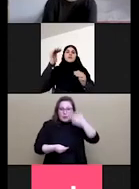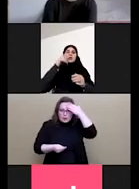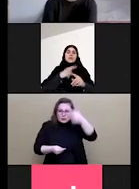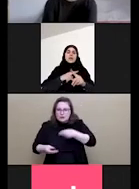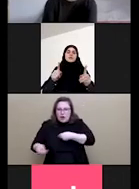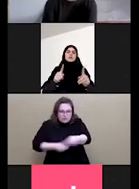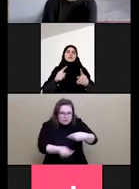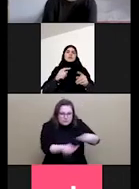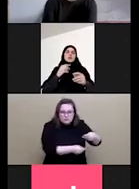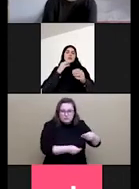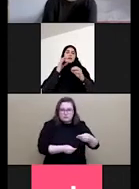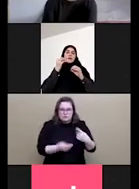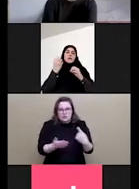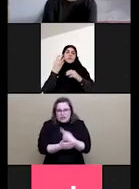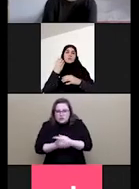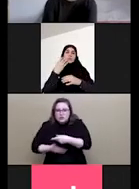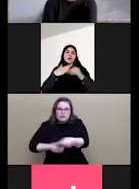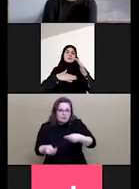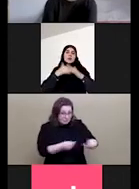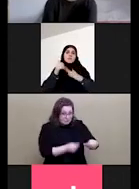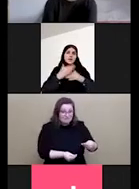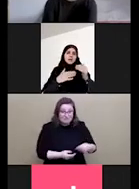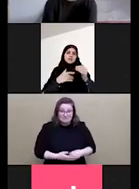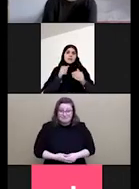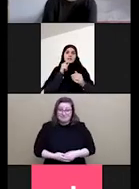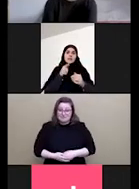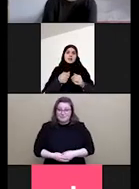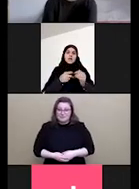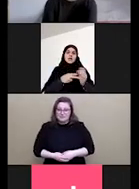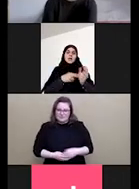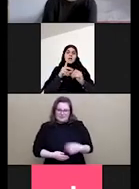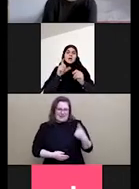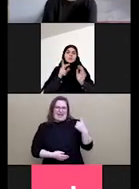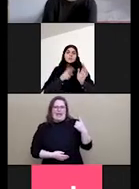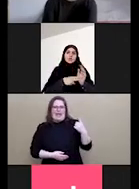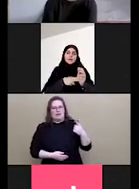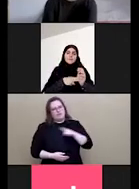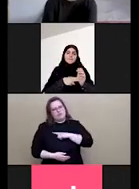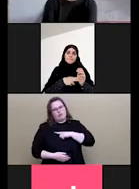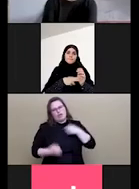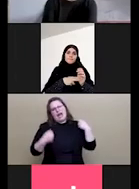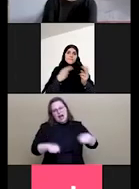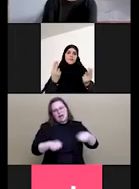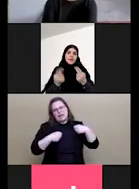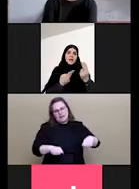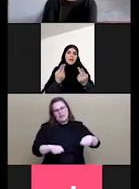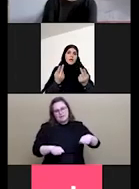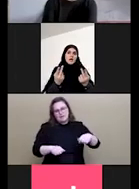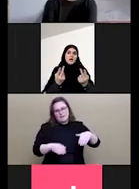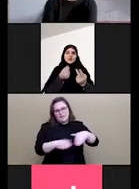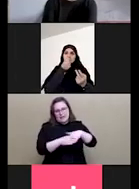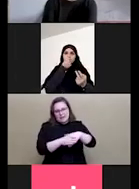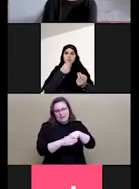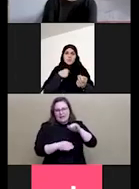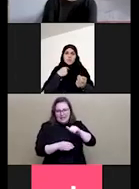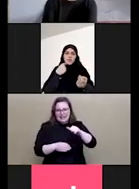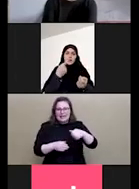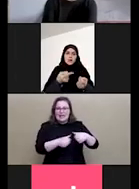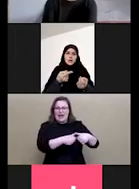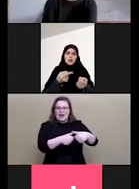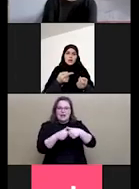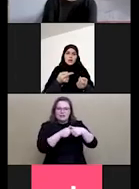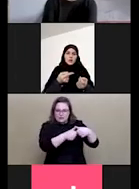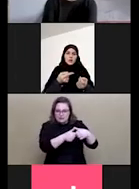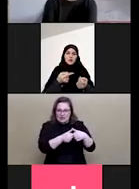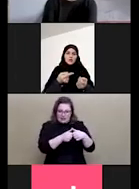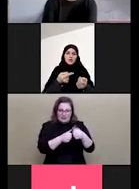learned, and so on. Because what one of the very active members in the coalition told me is that